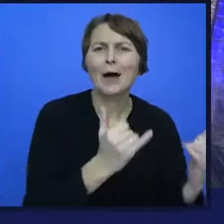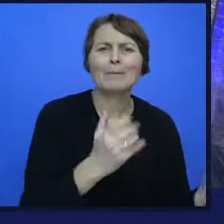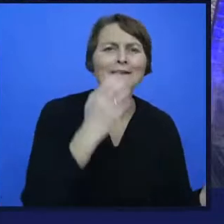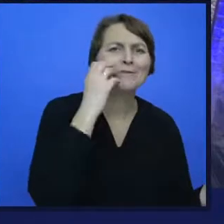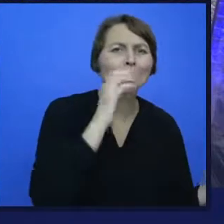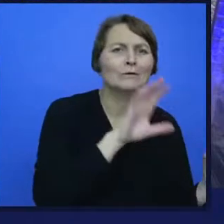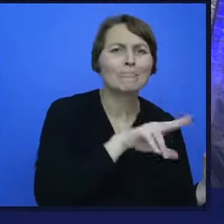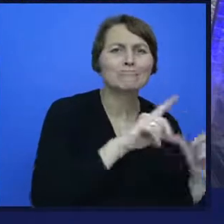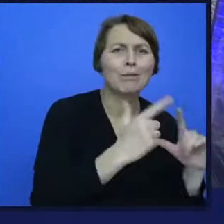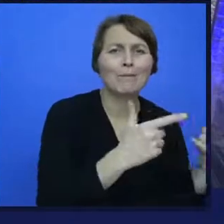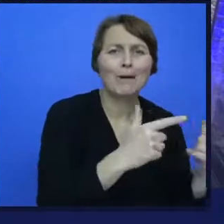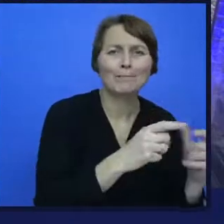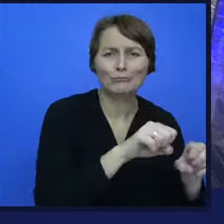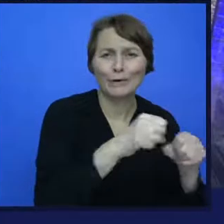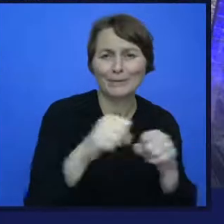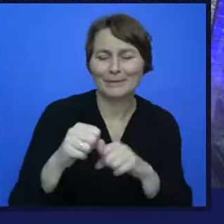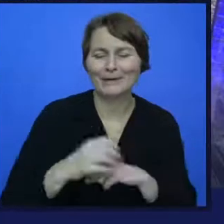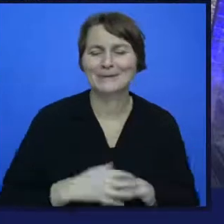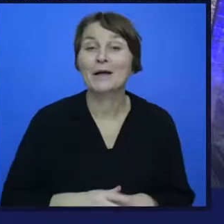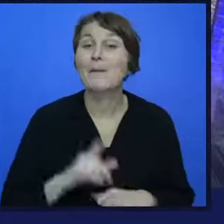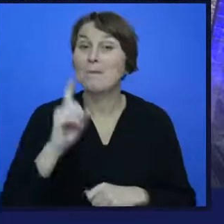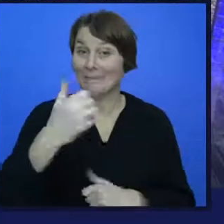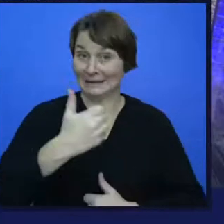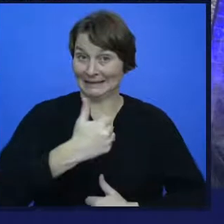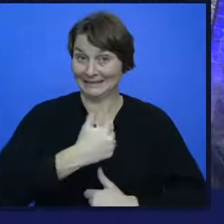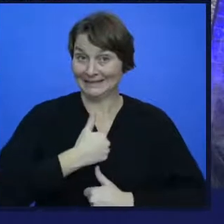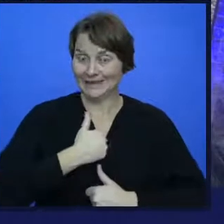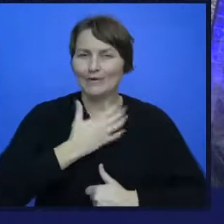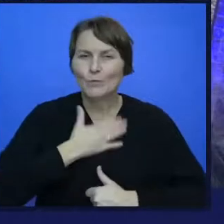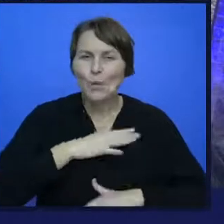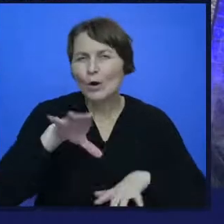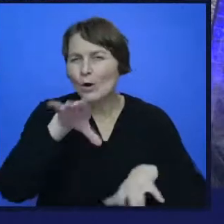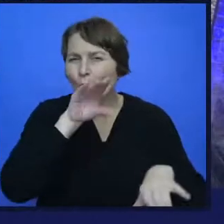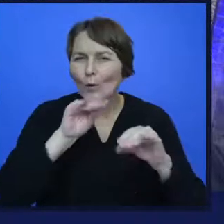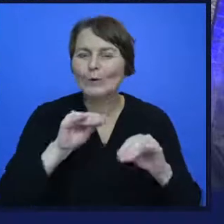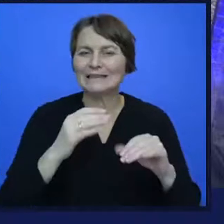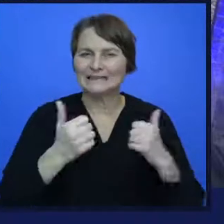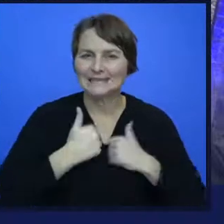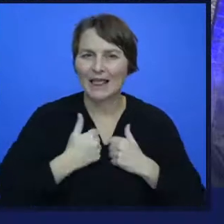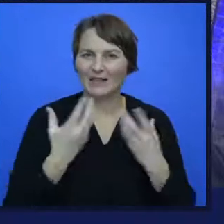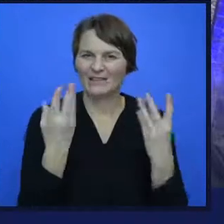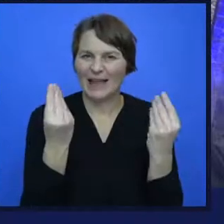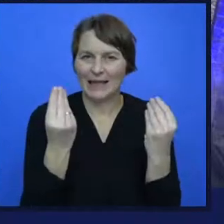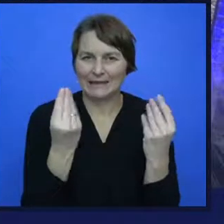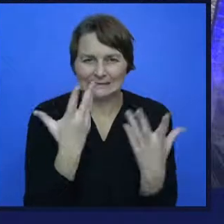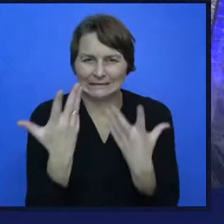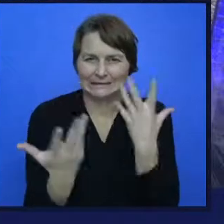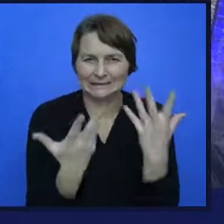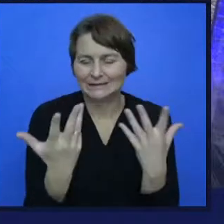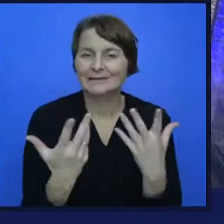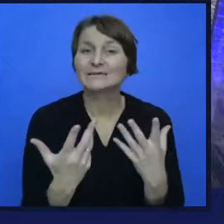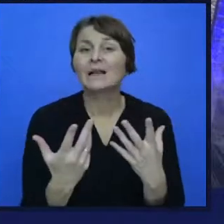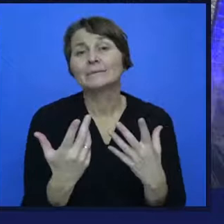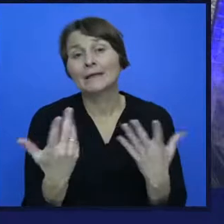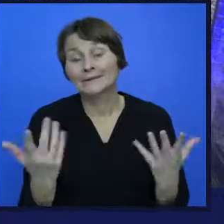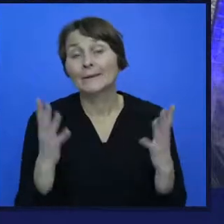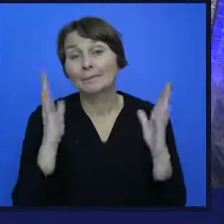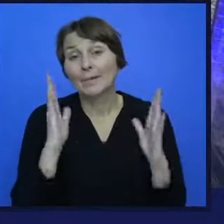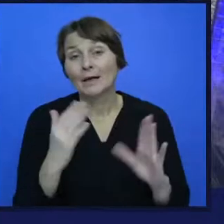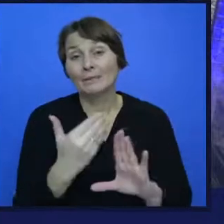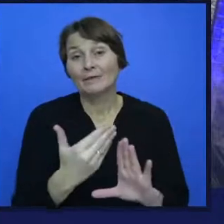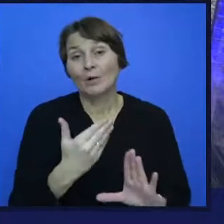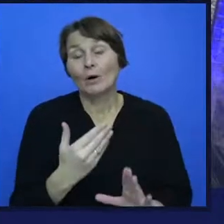play directly in environments. There is, you know, sometimes a cost that you have to adhere to in regards to